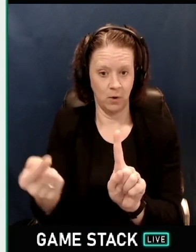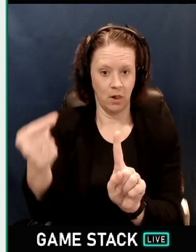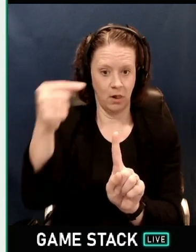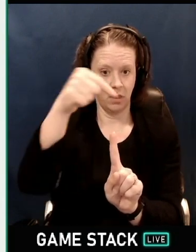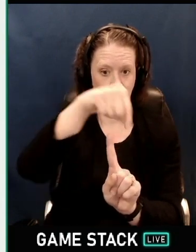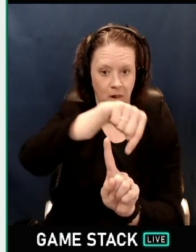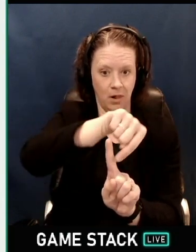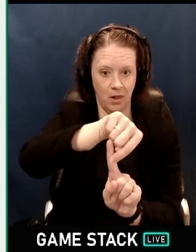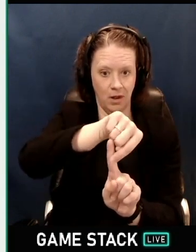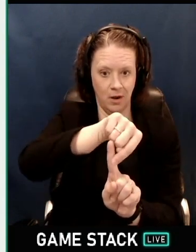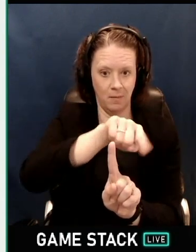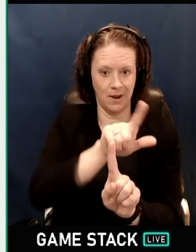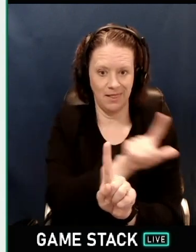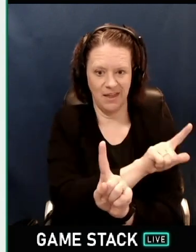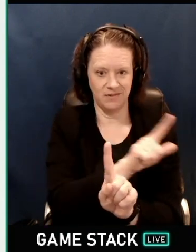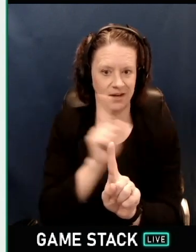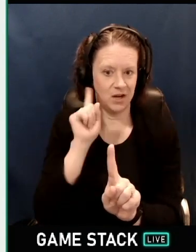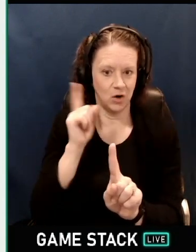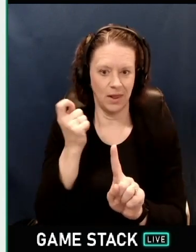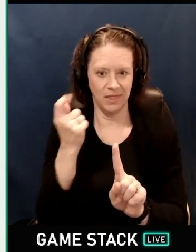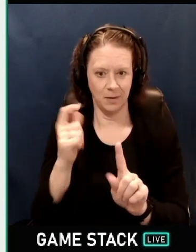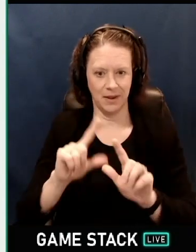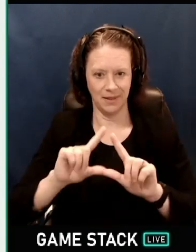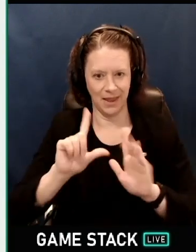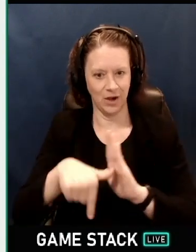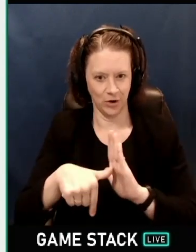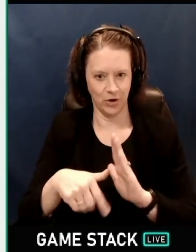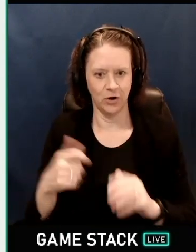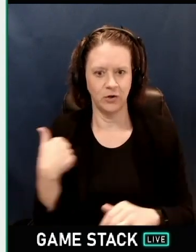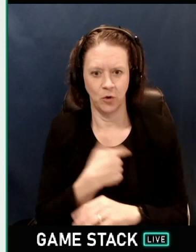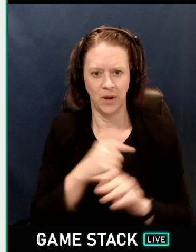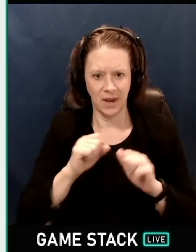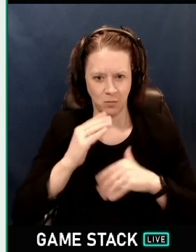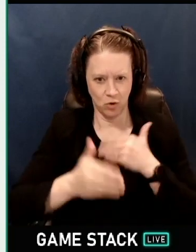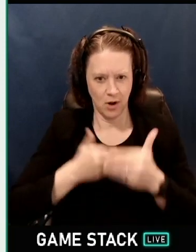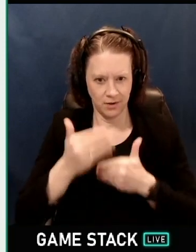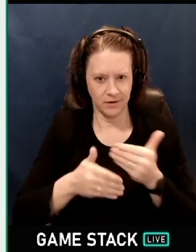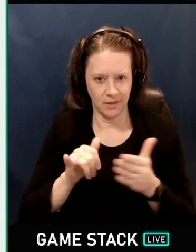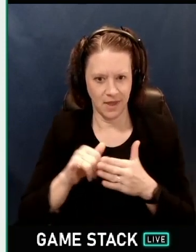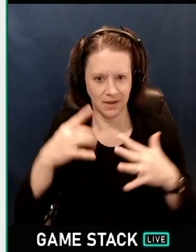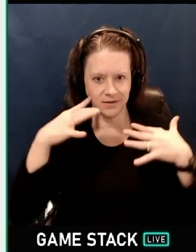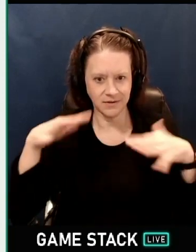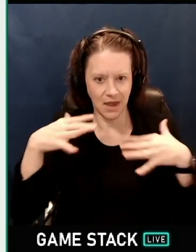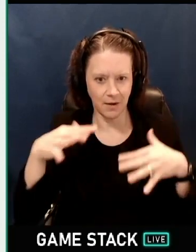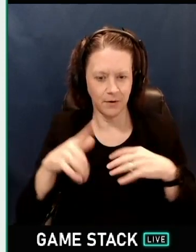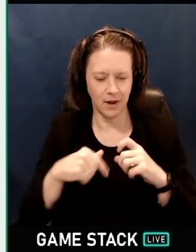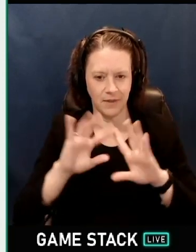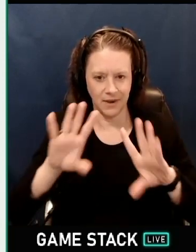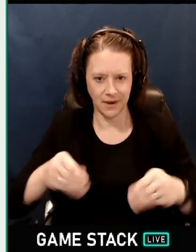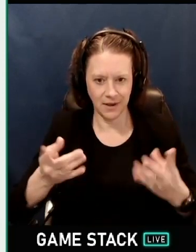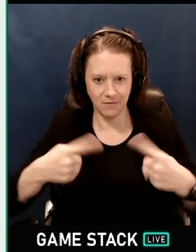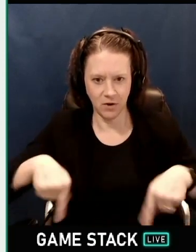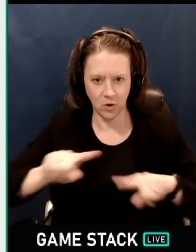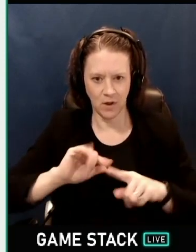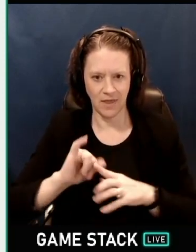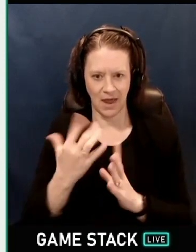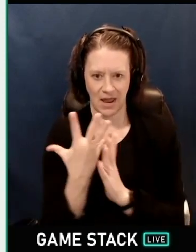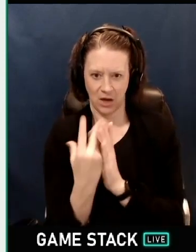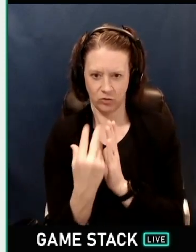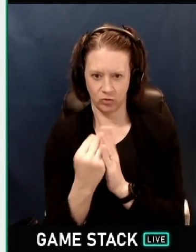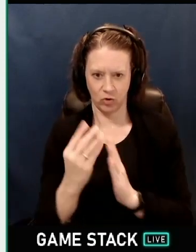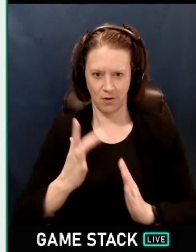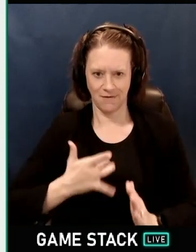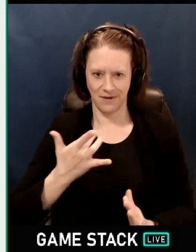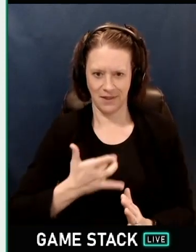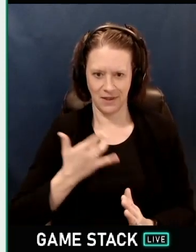slightly later. So we're able to process that sound and basically give you that external feeling of what sounds are like in the